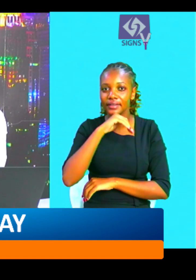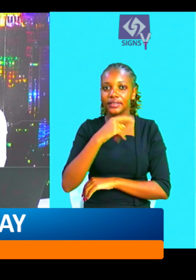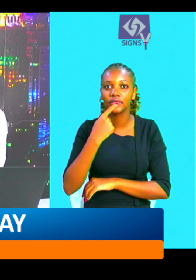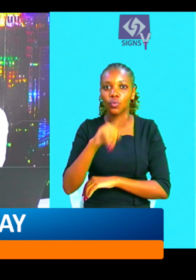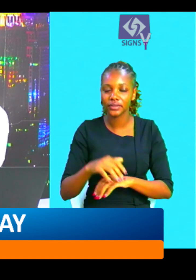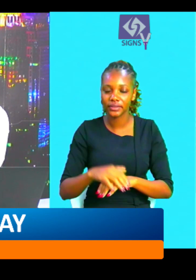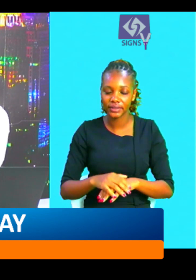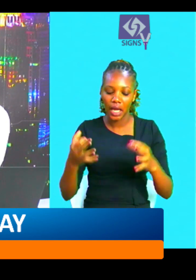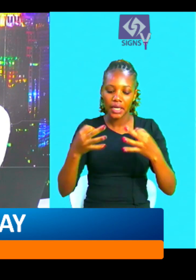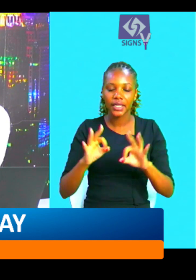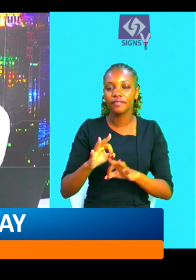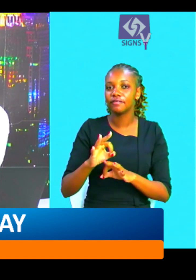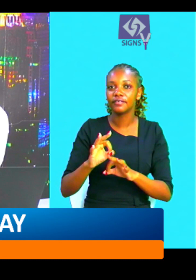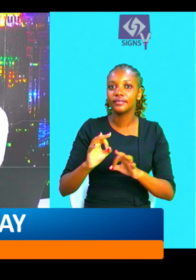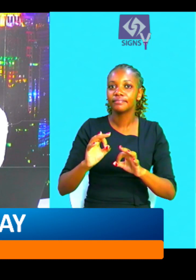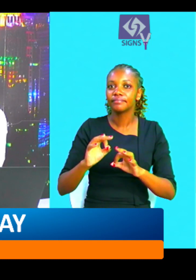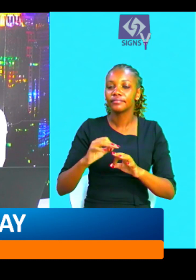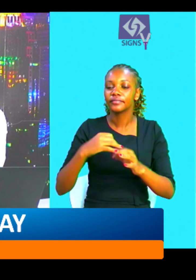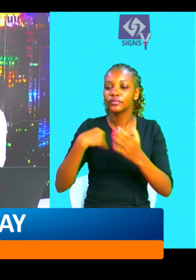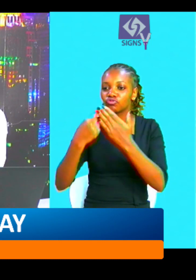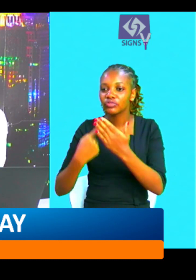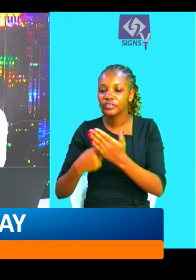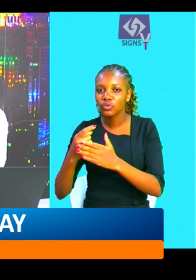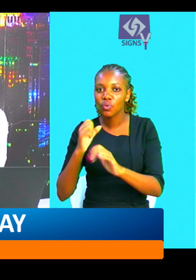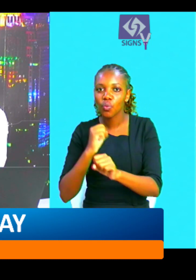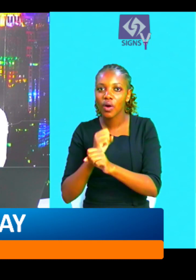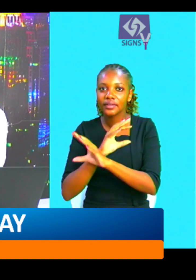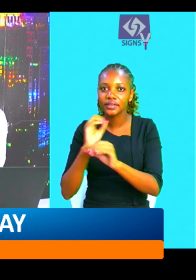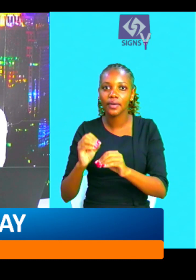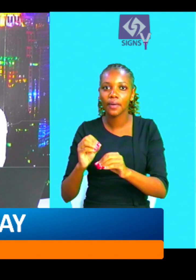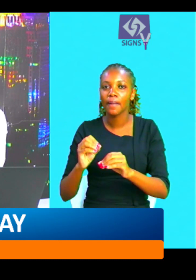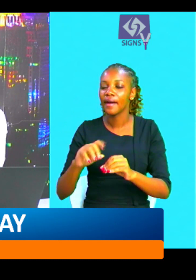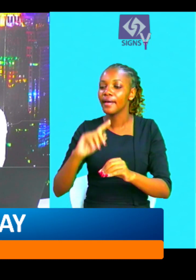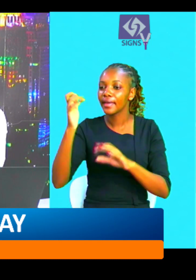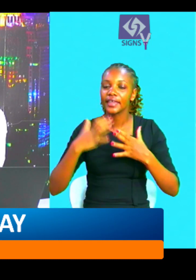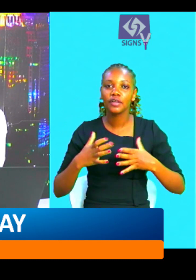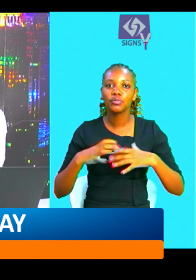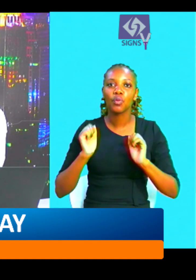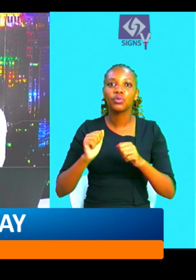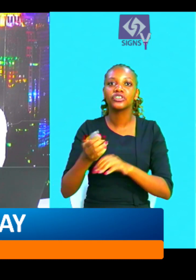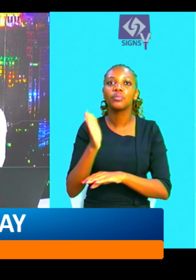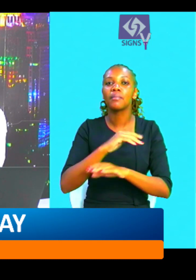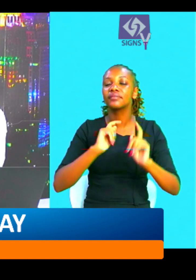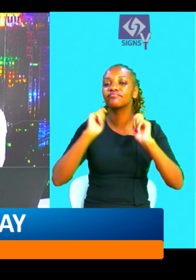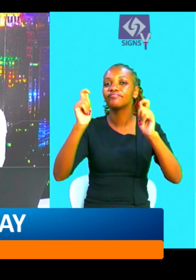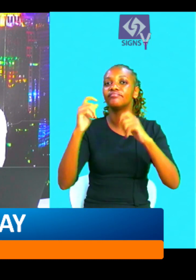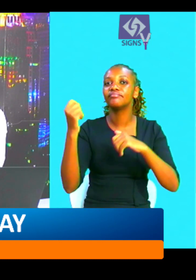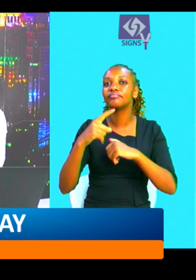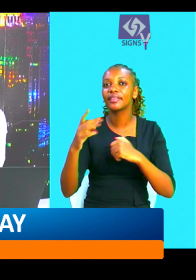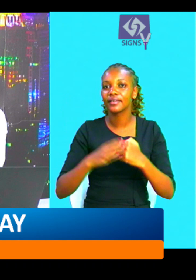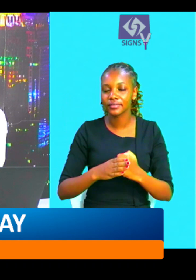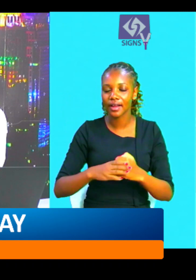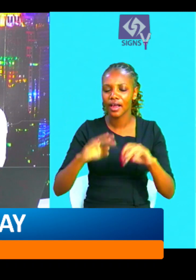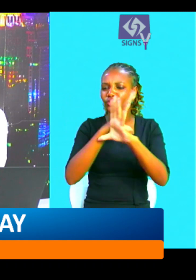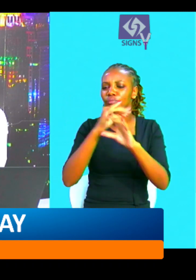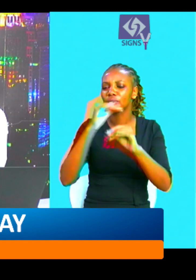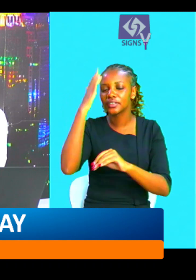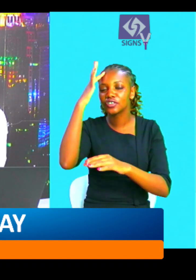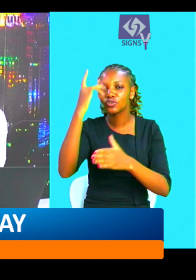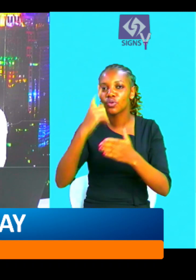maandamano tena. And you say from your point of view that probably these talks 2.0 they will